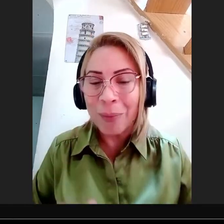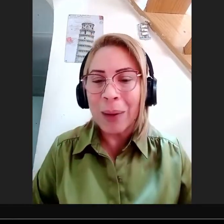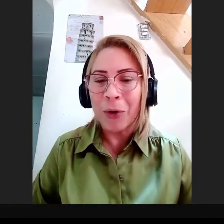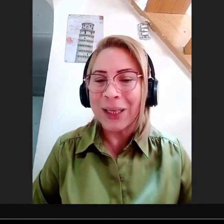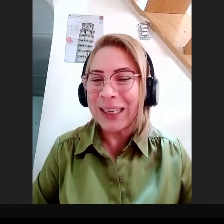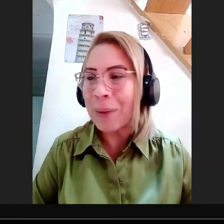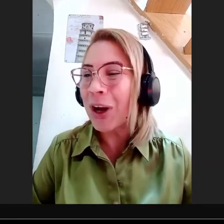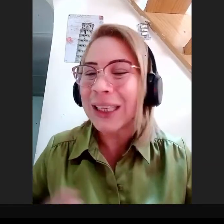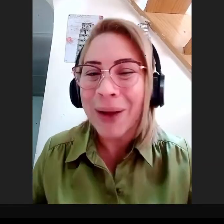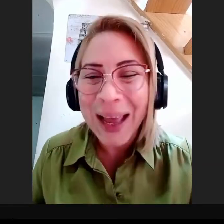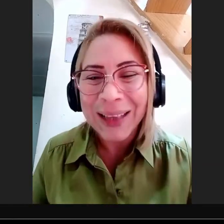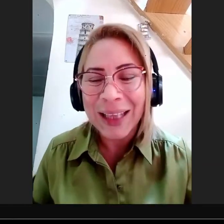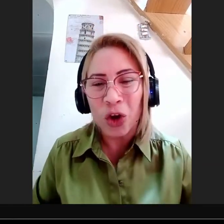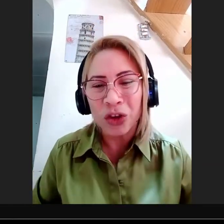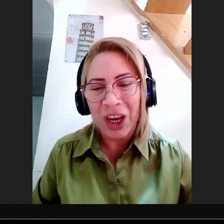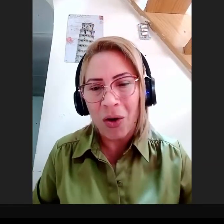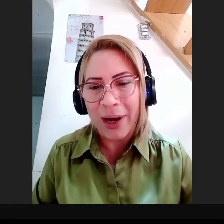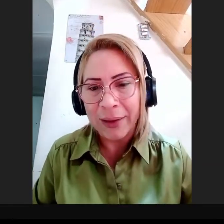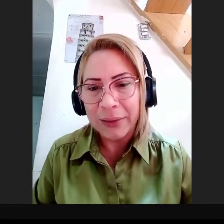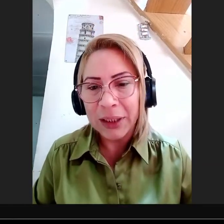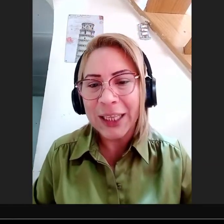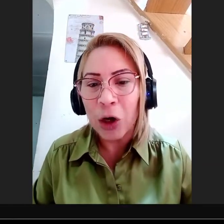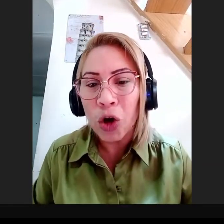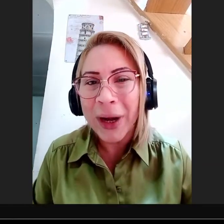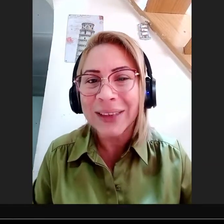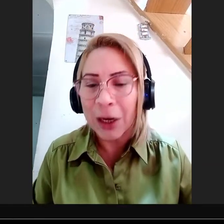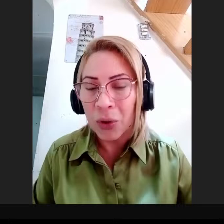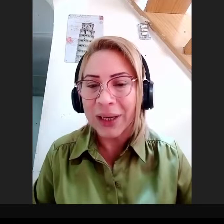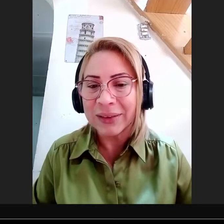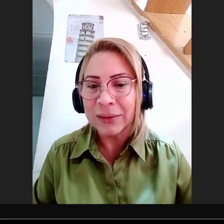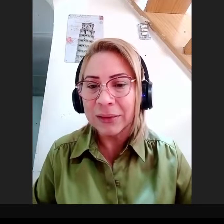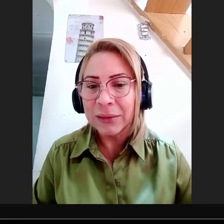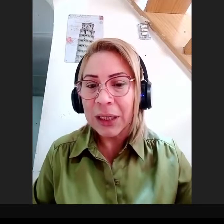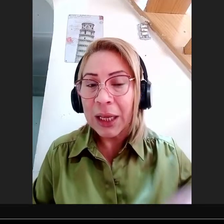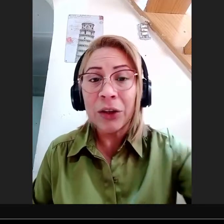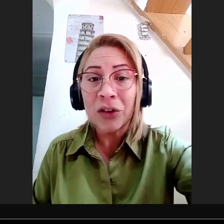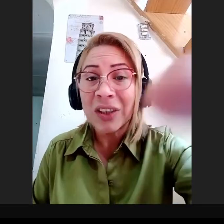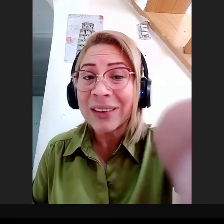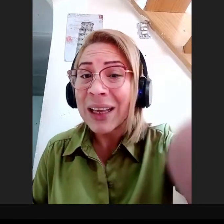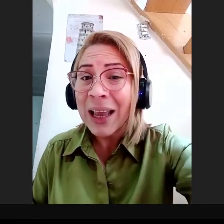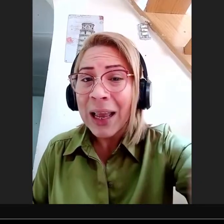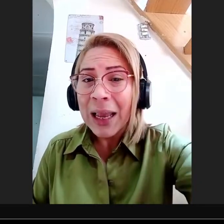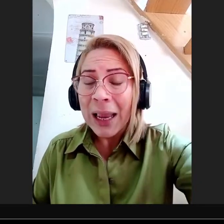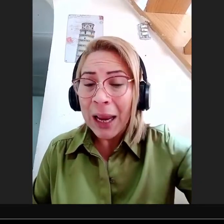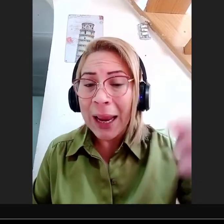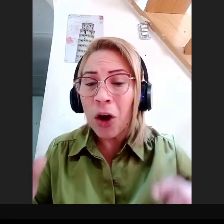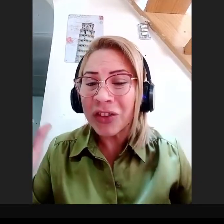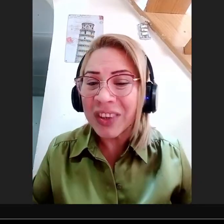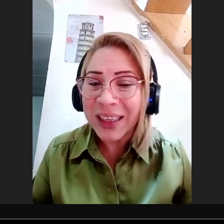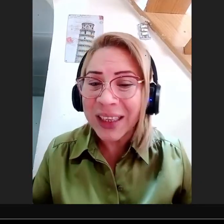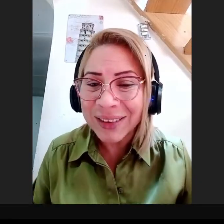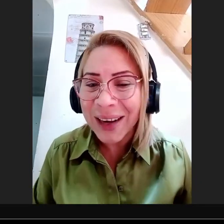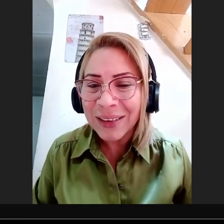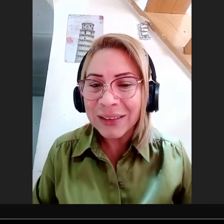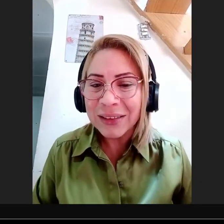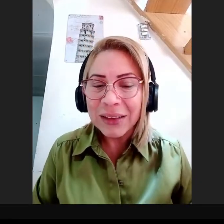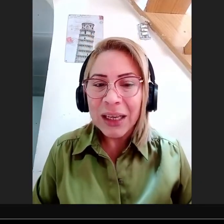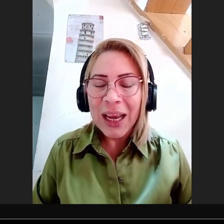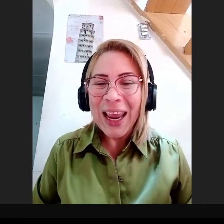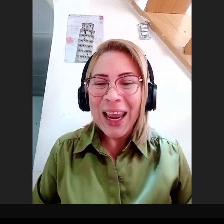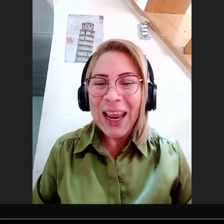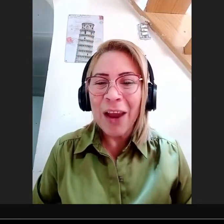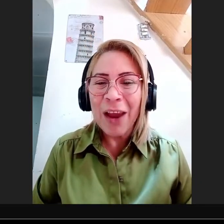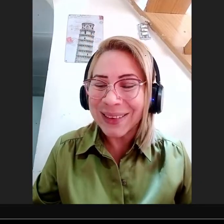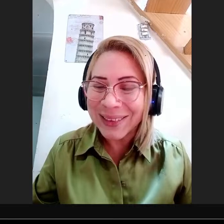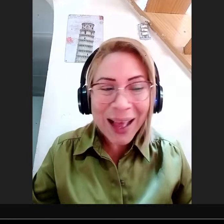in poor condition and we had to work endless hours. We apologize from the booth,